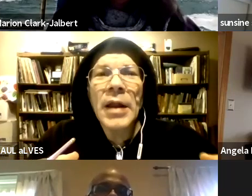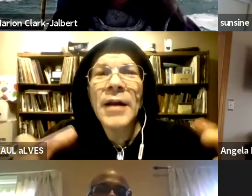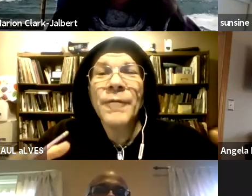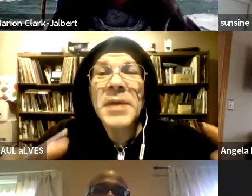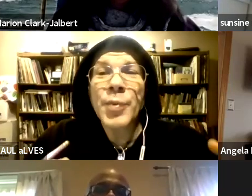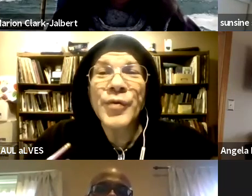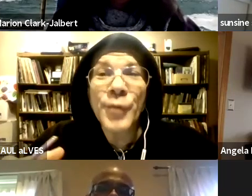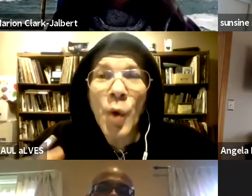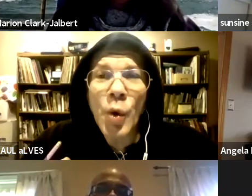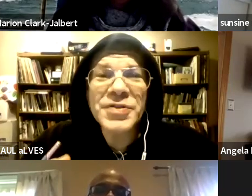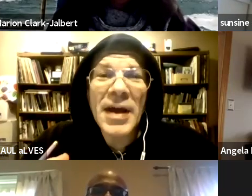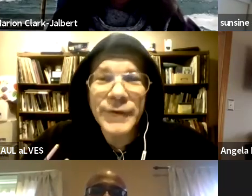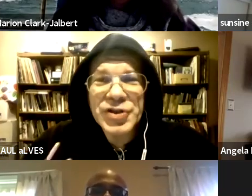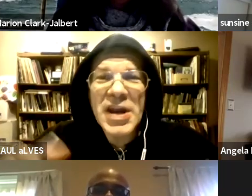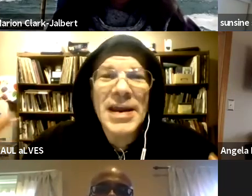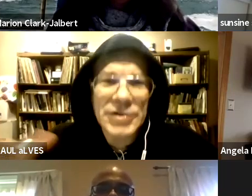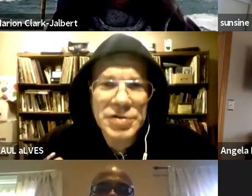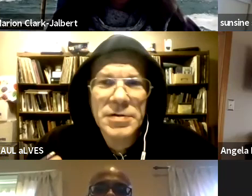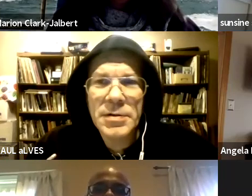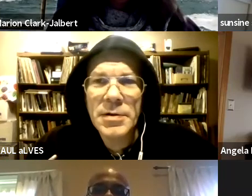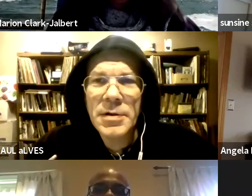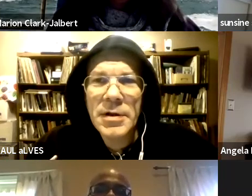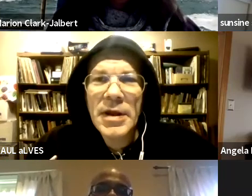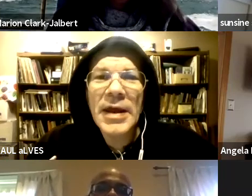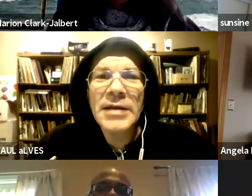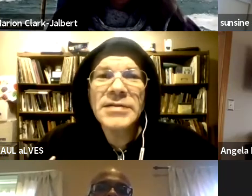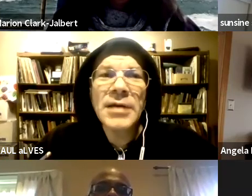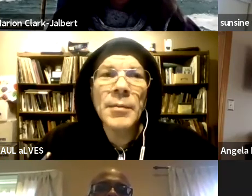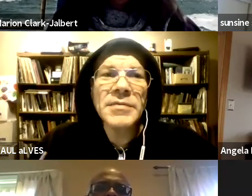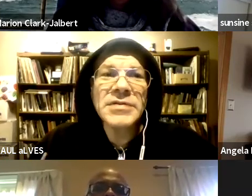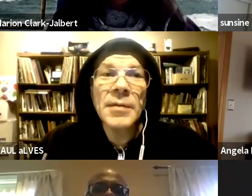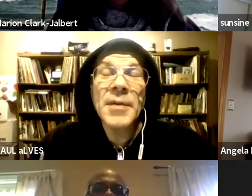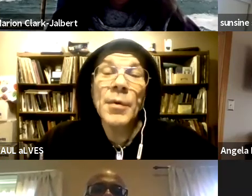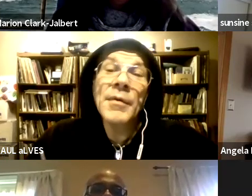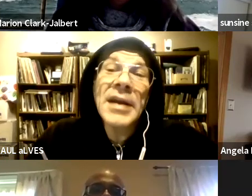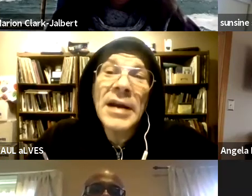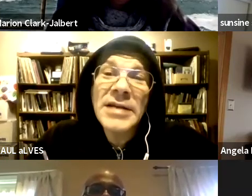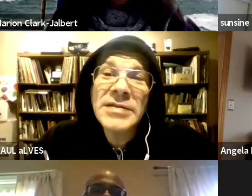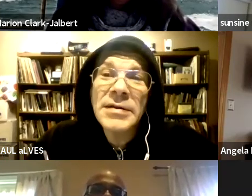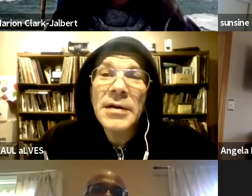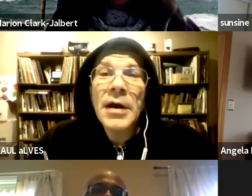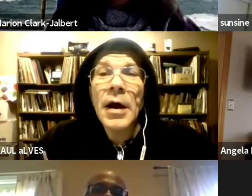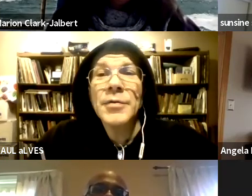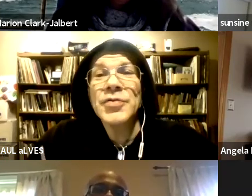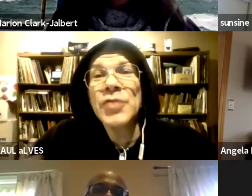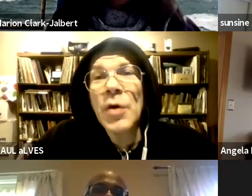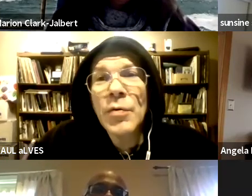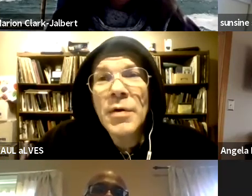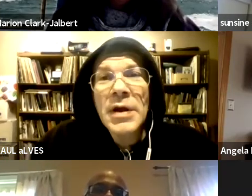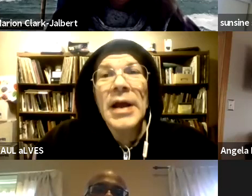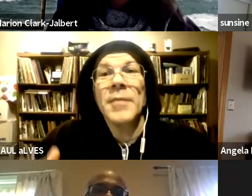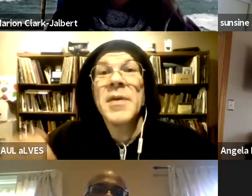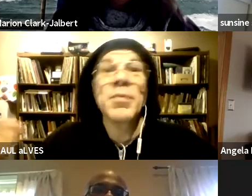a lot of people's roles have changed. Yeah. And some people recognize it, others